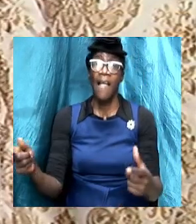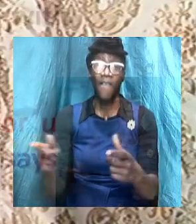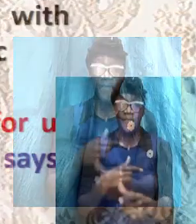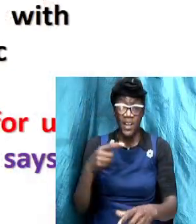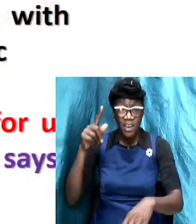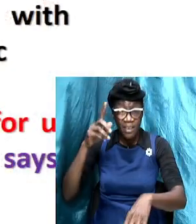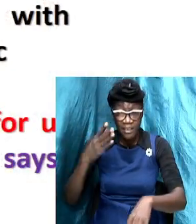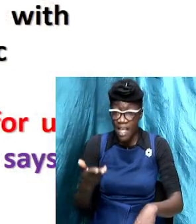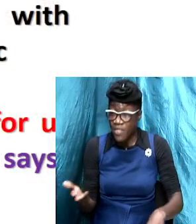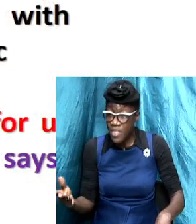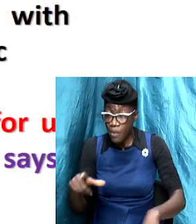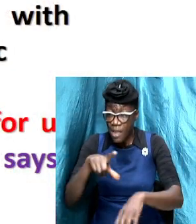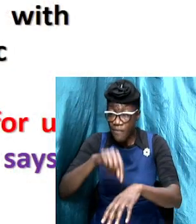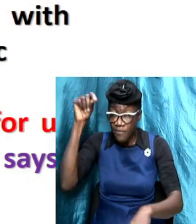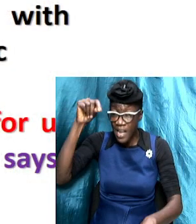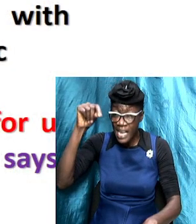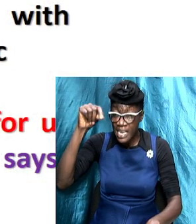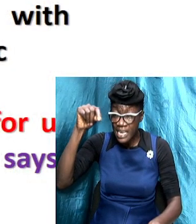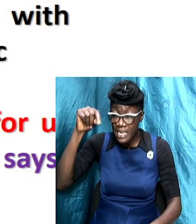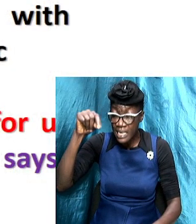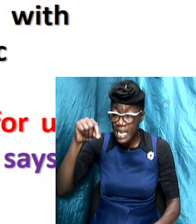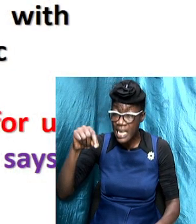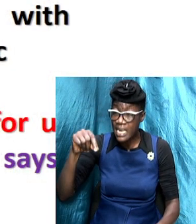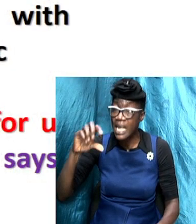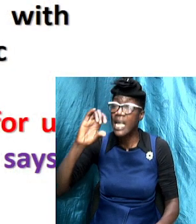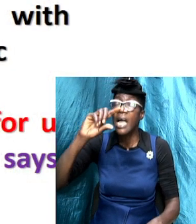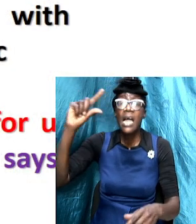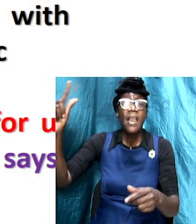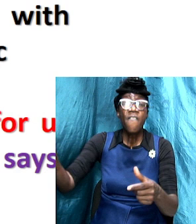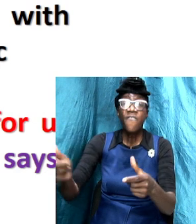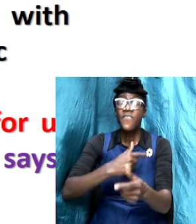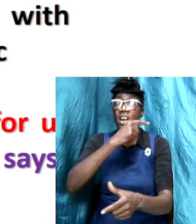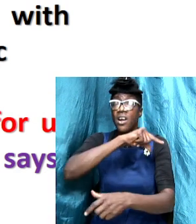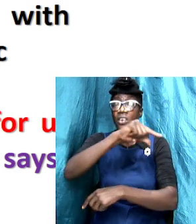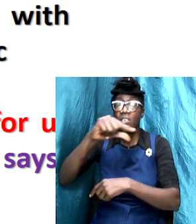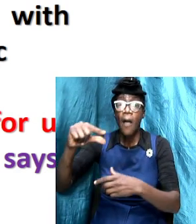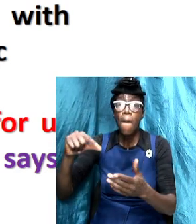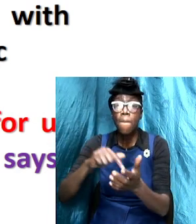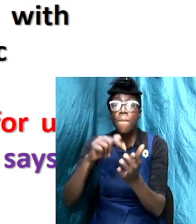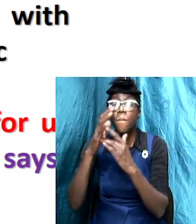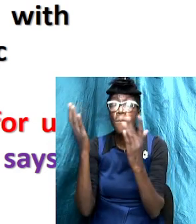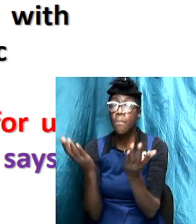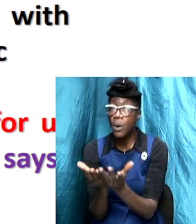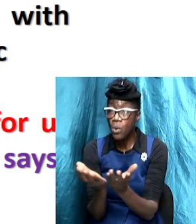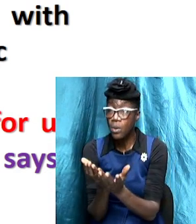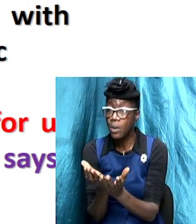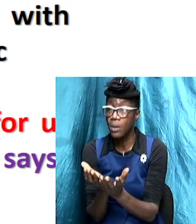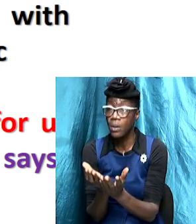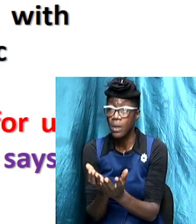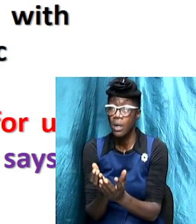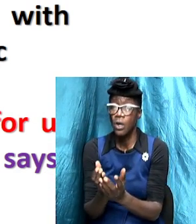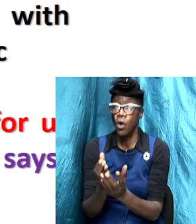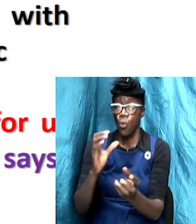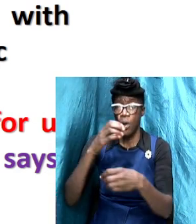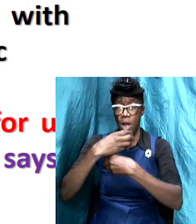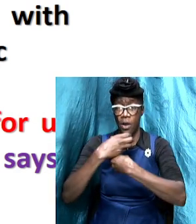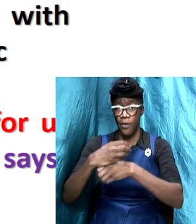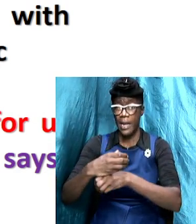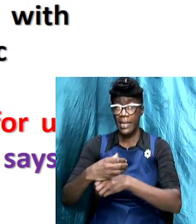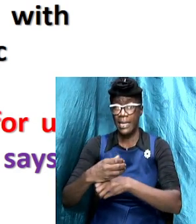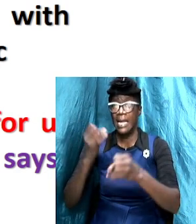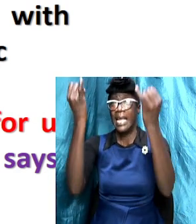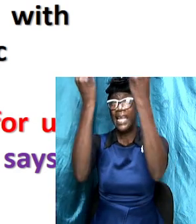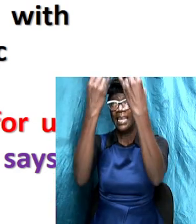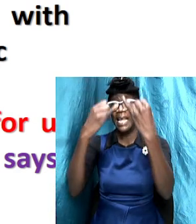in Genesis is that God says we were created in the image and the likeness of God. Amen. We were not created in the image